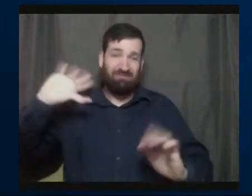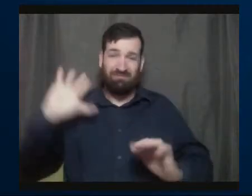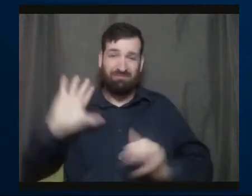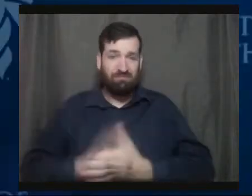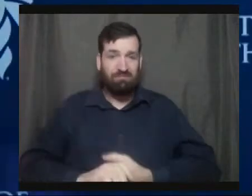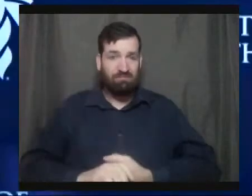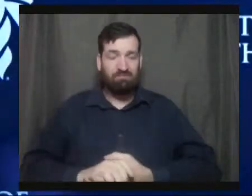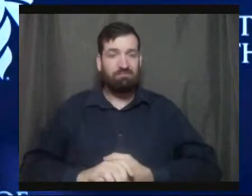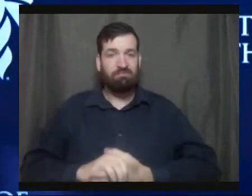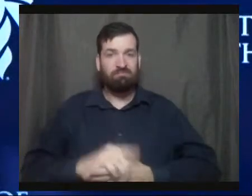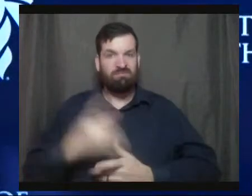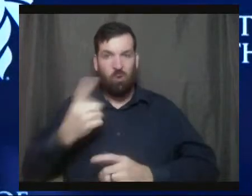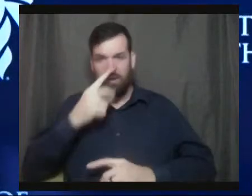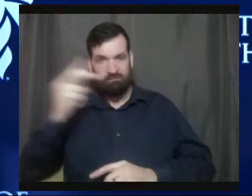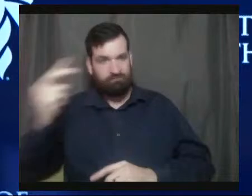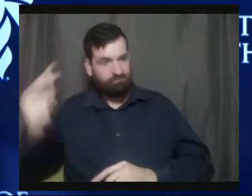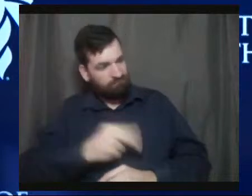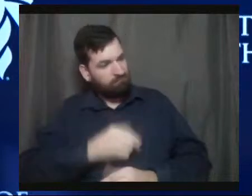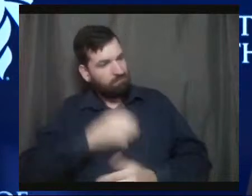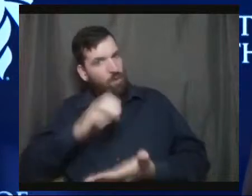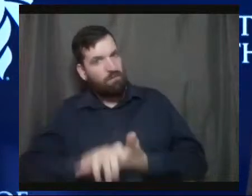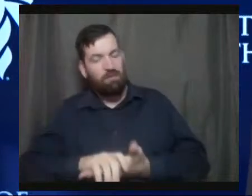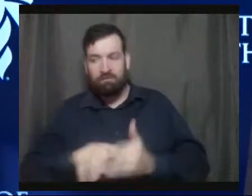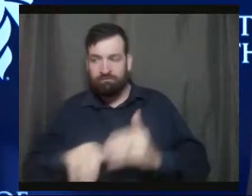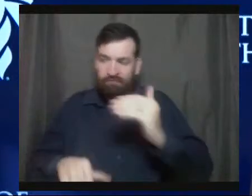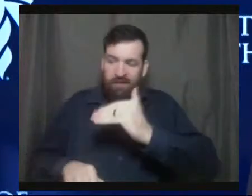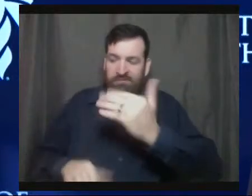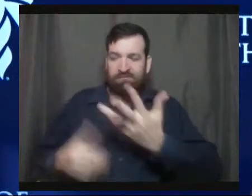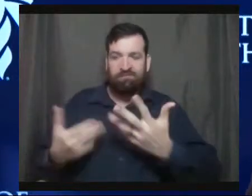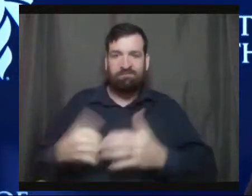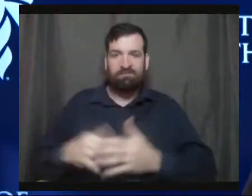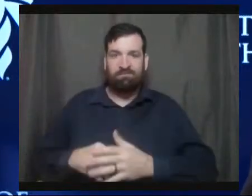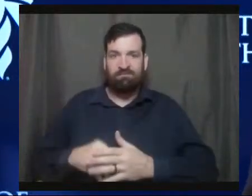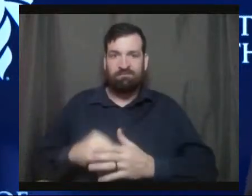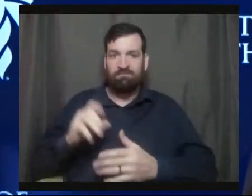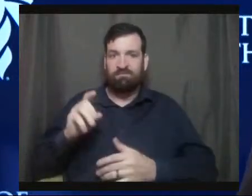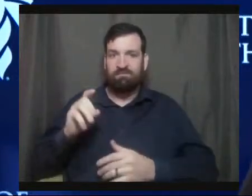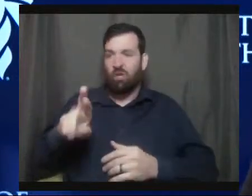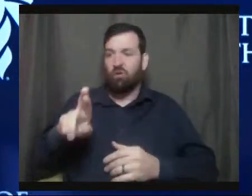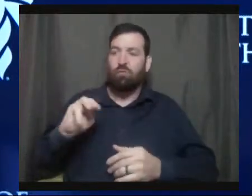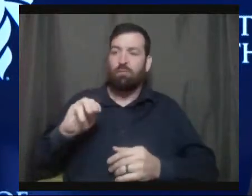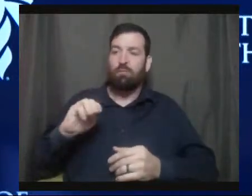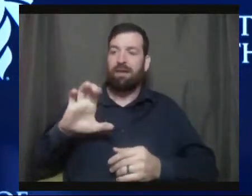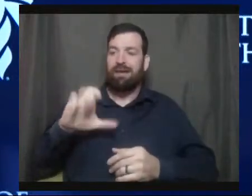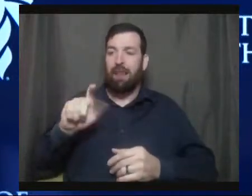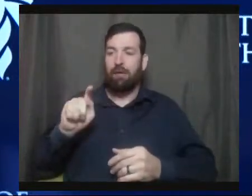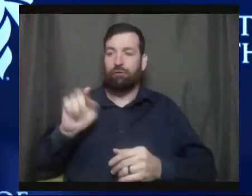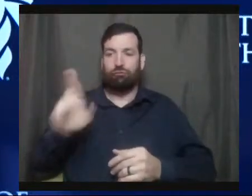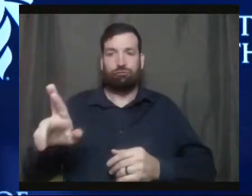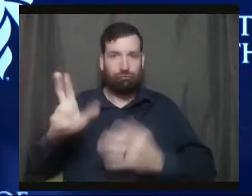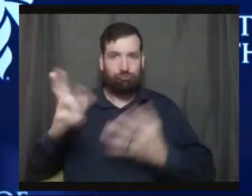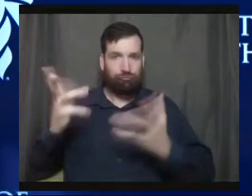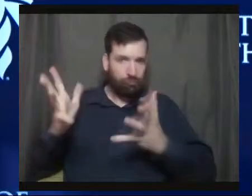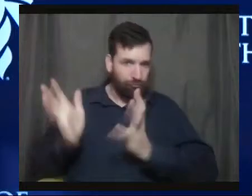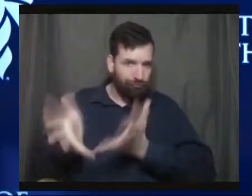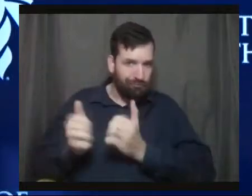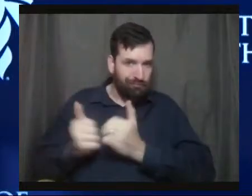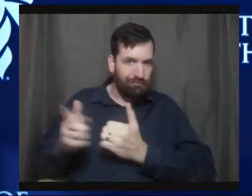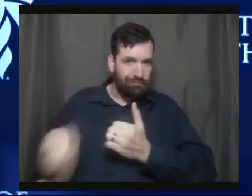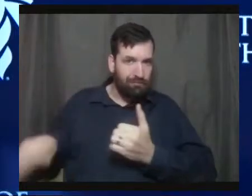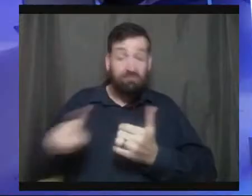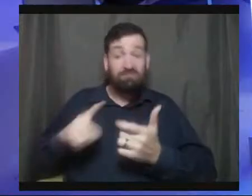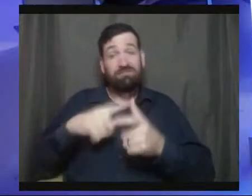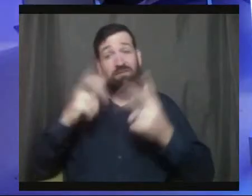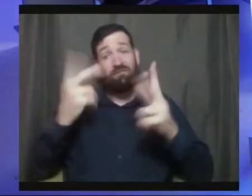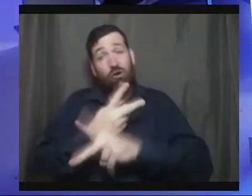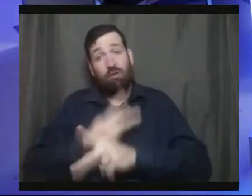wife, and she would kind of like, hey, let's talk to Dr. McAllister about some of these things you are going through, and you figure it out. So did